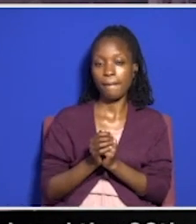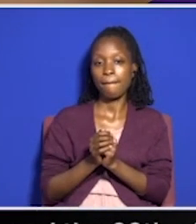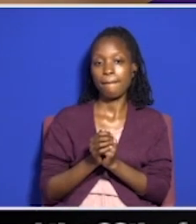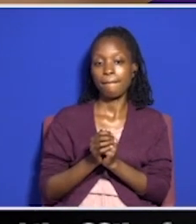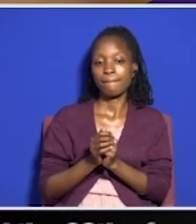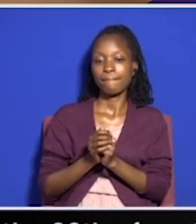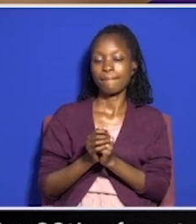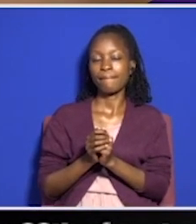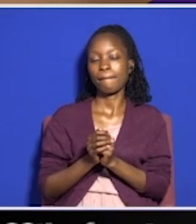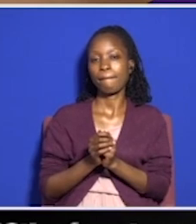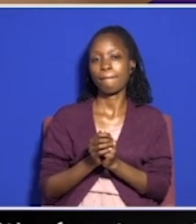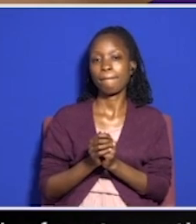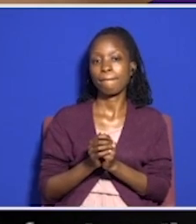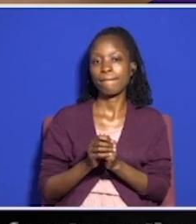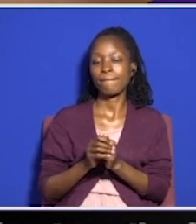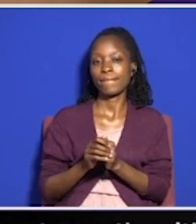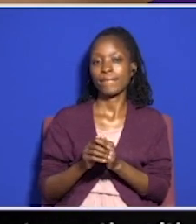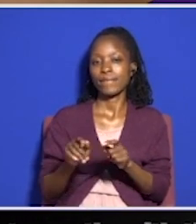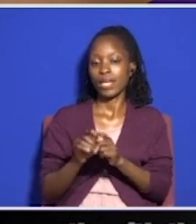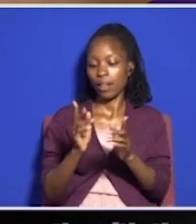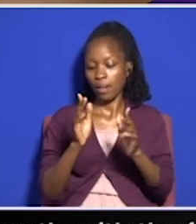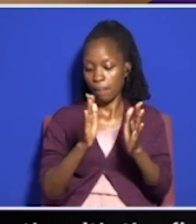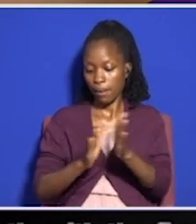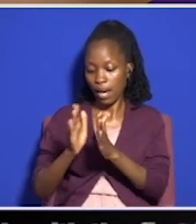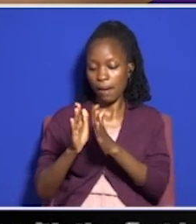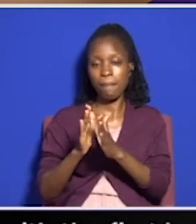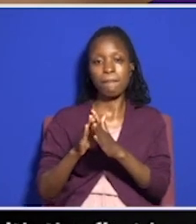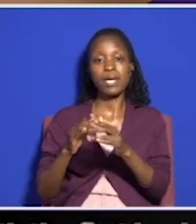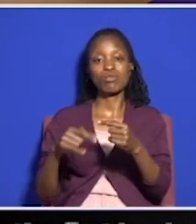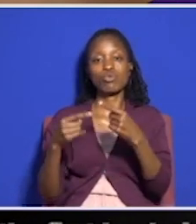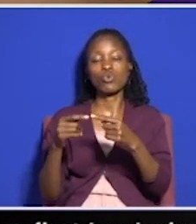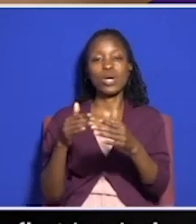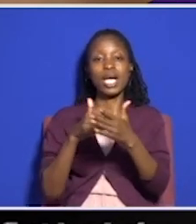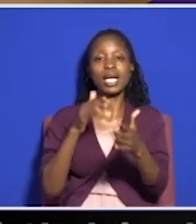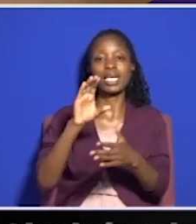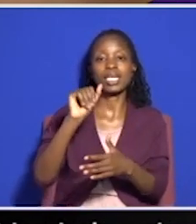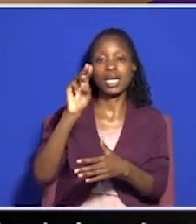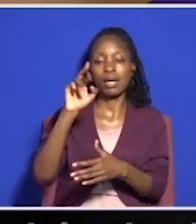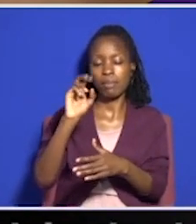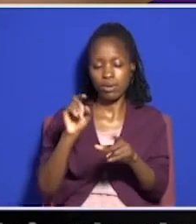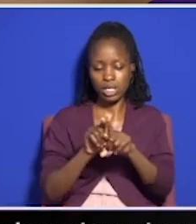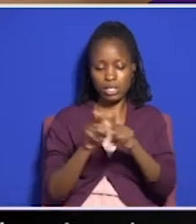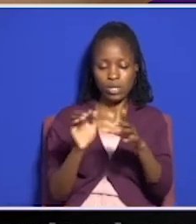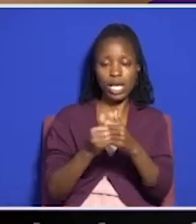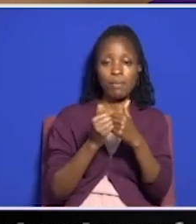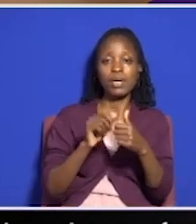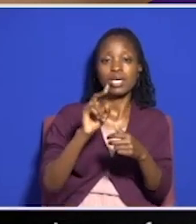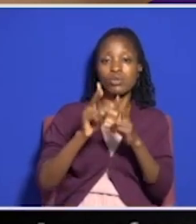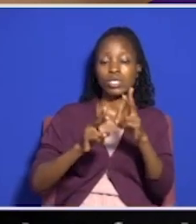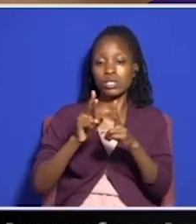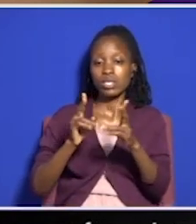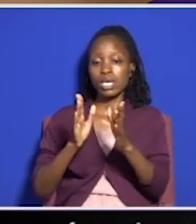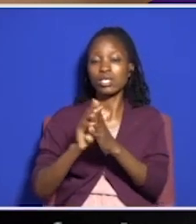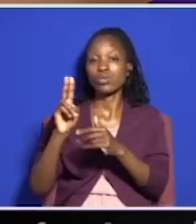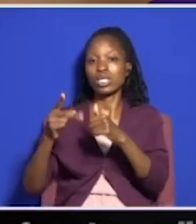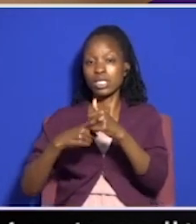Nations AFCON qualifier against Cameroon. These two-legged encounters are set to take place between the 22nd and